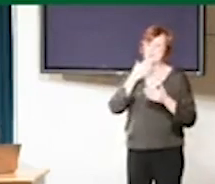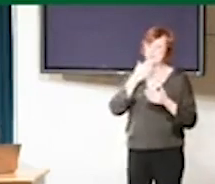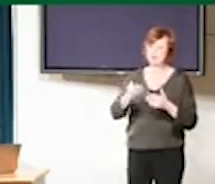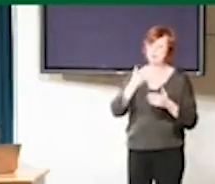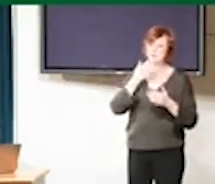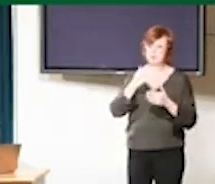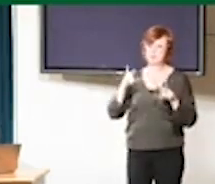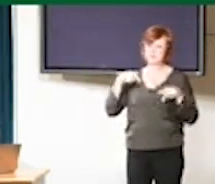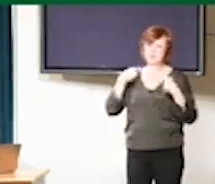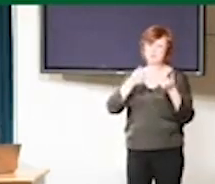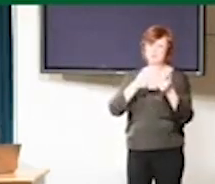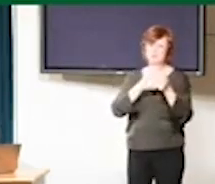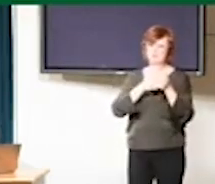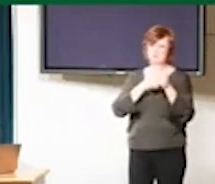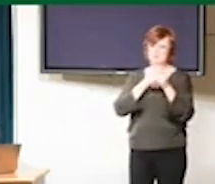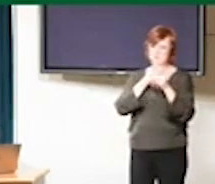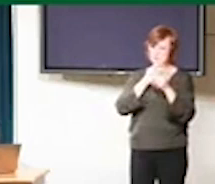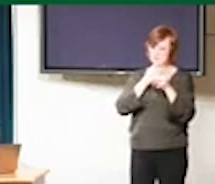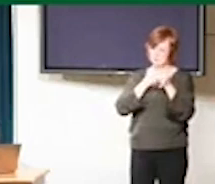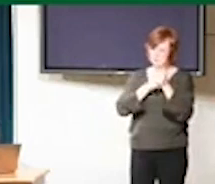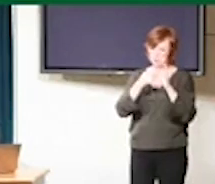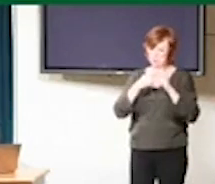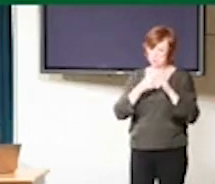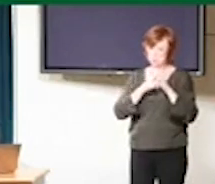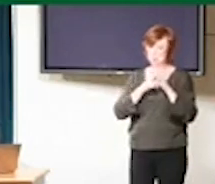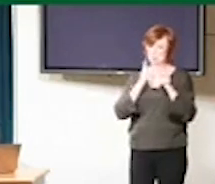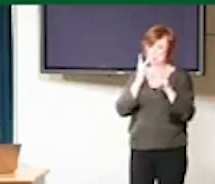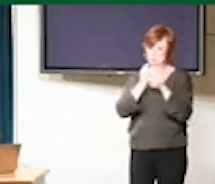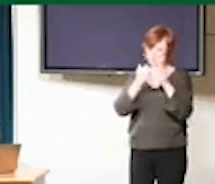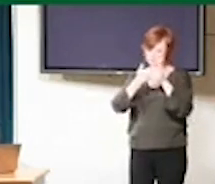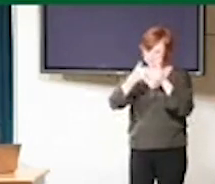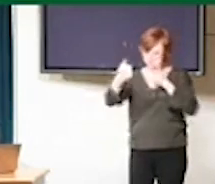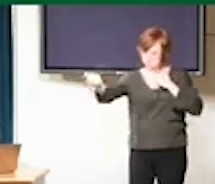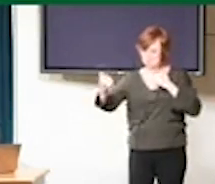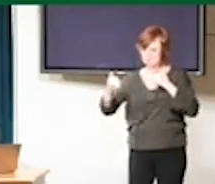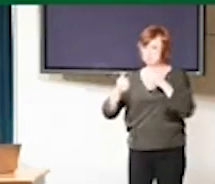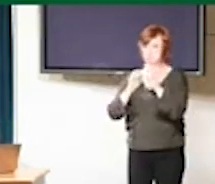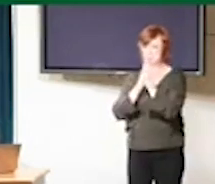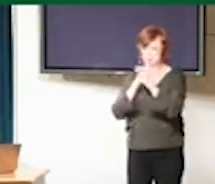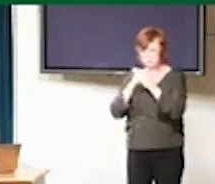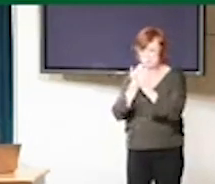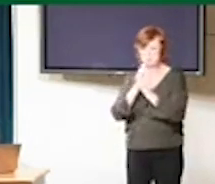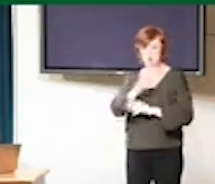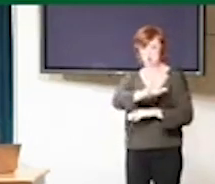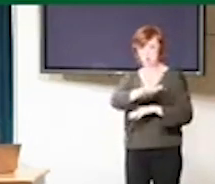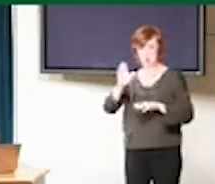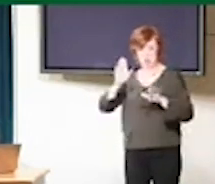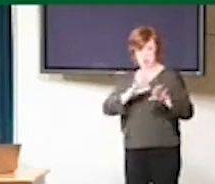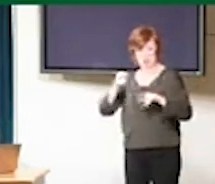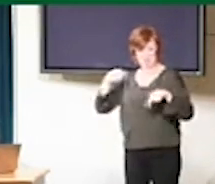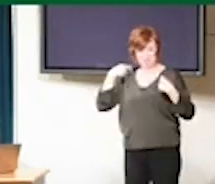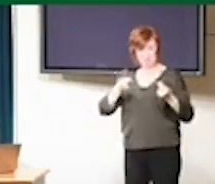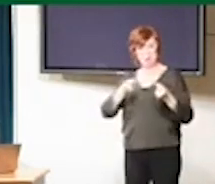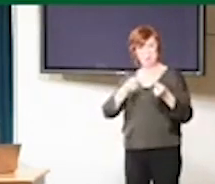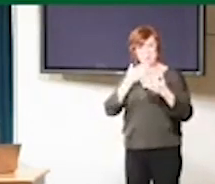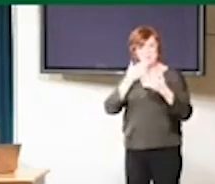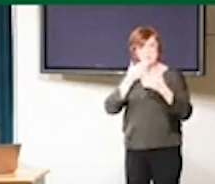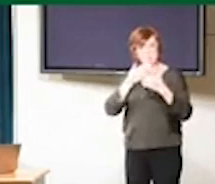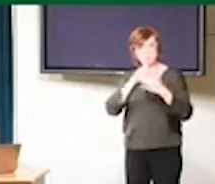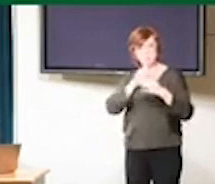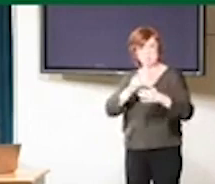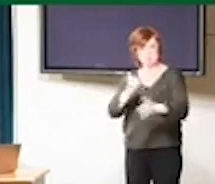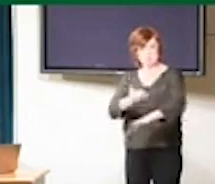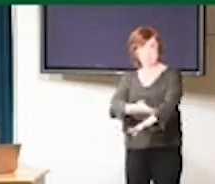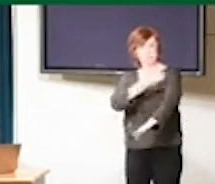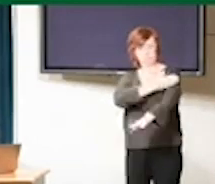rules during this very crucial time. And let me say that your actions are making a difference. So thank you very much for